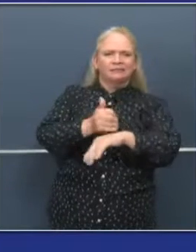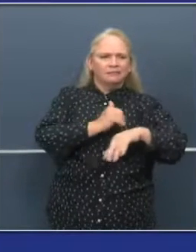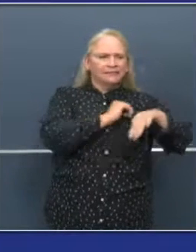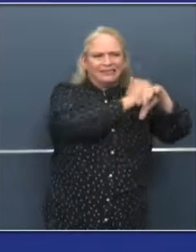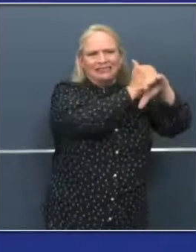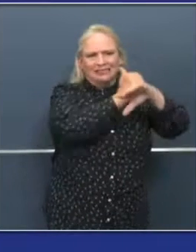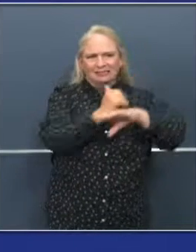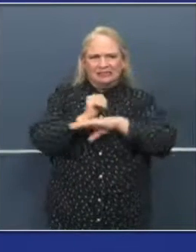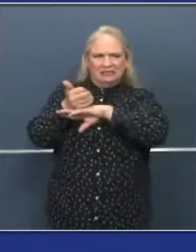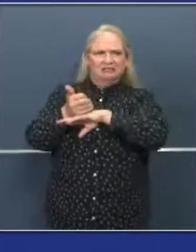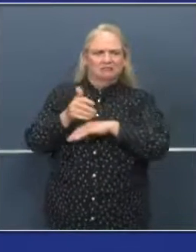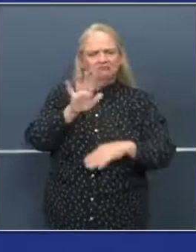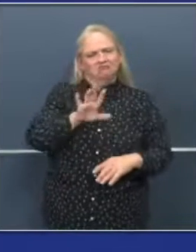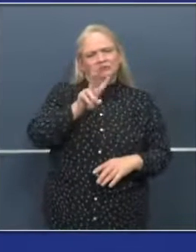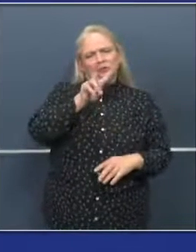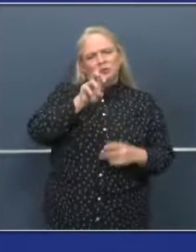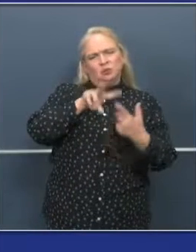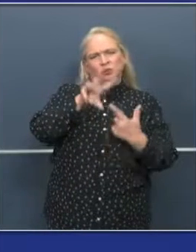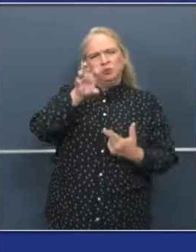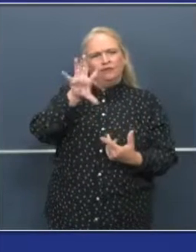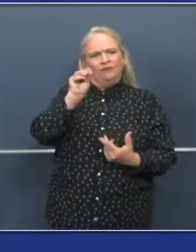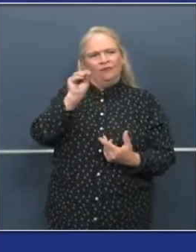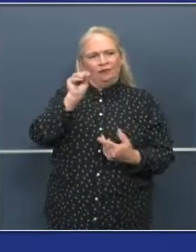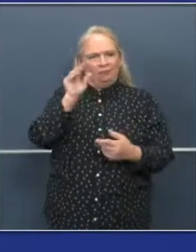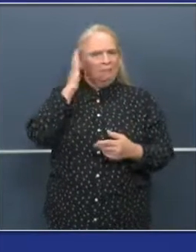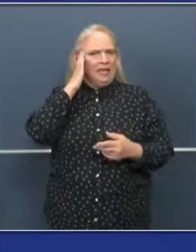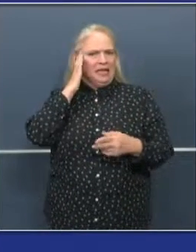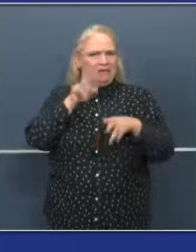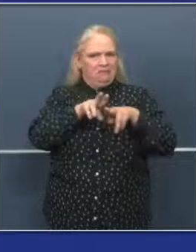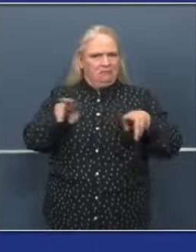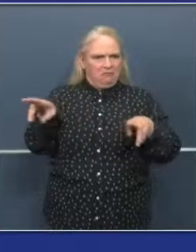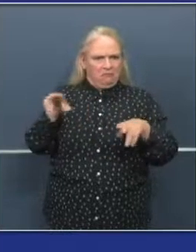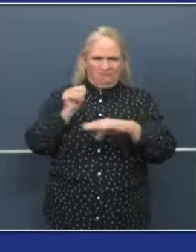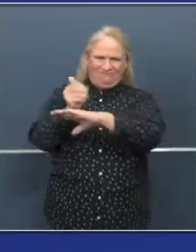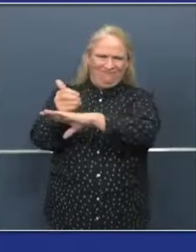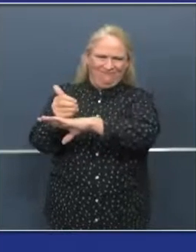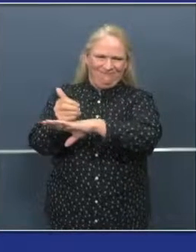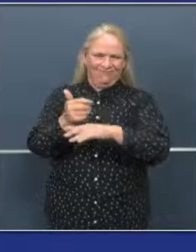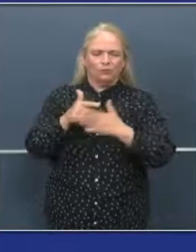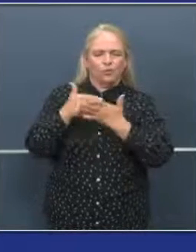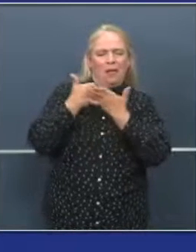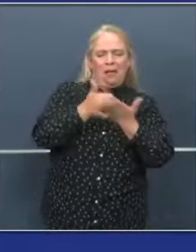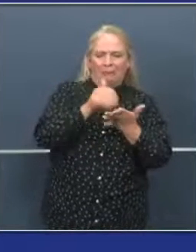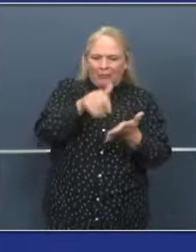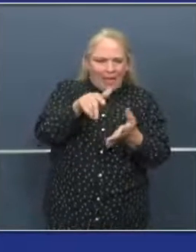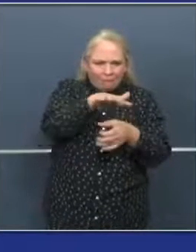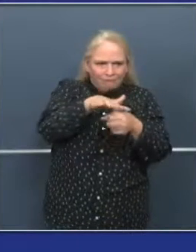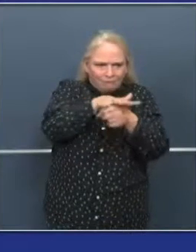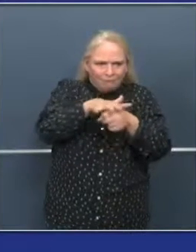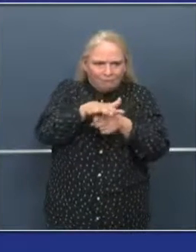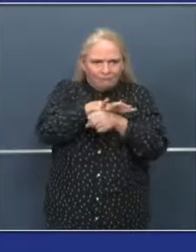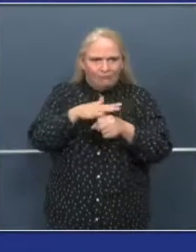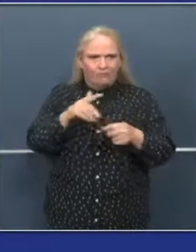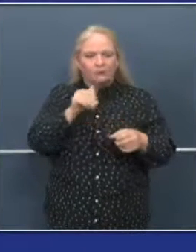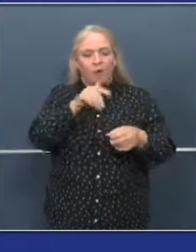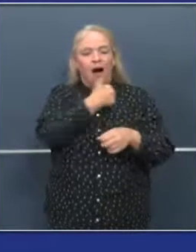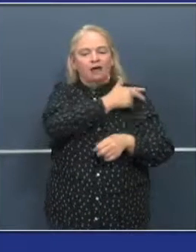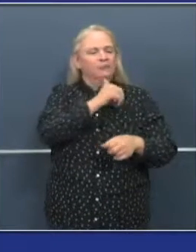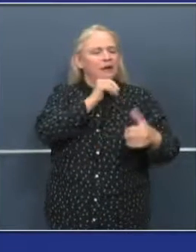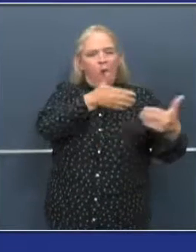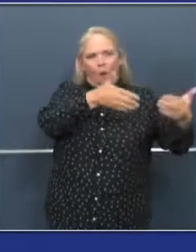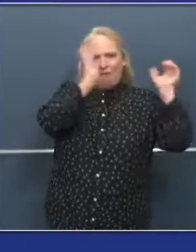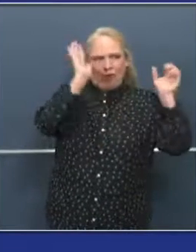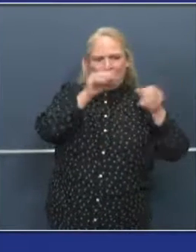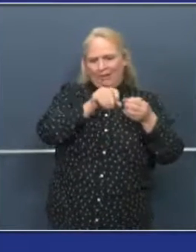250 that beds either to were meet the medical needs pre-symptomatic, of asymptomatic, the system, or to help in some decompress instances, the hospital or system not to provide need alternative of care